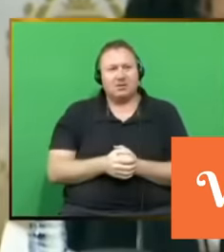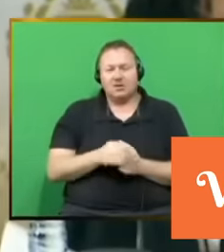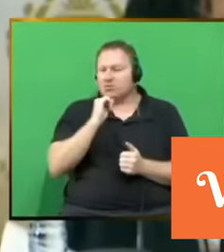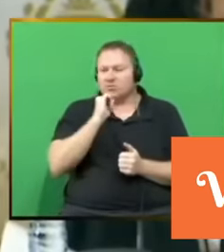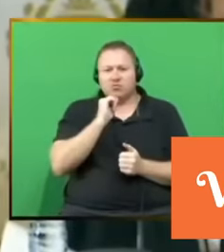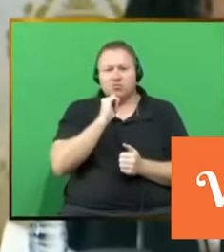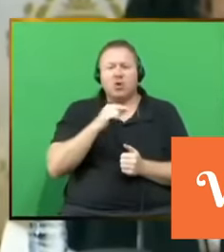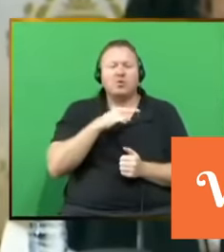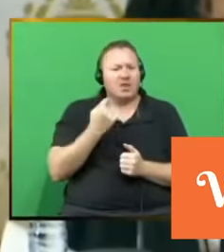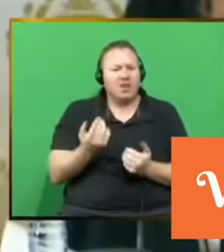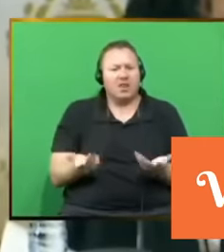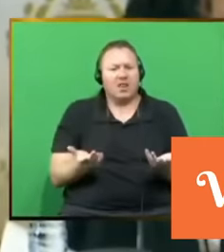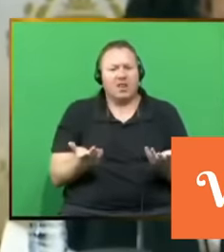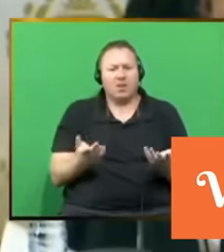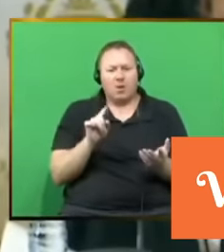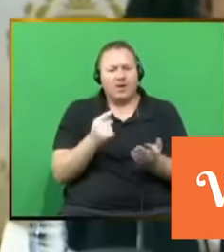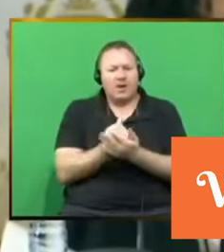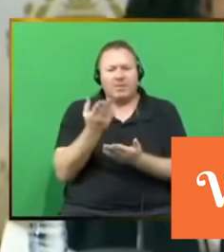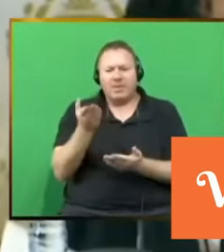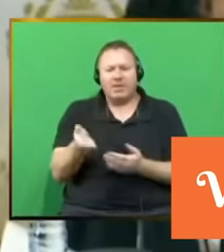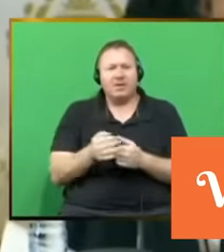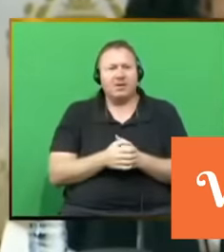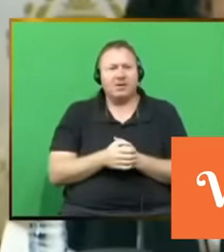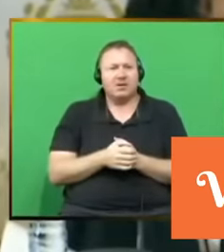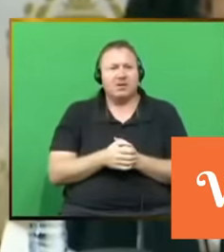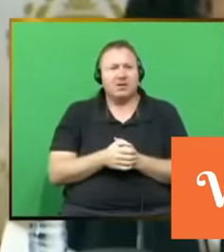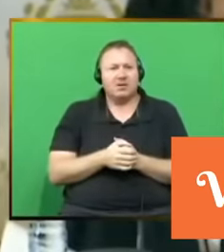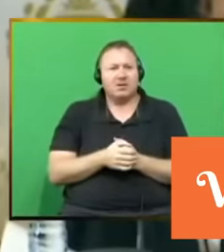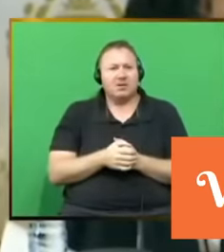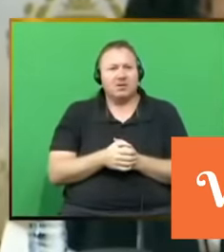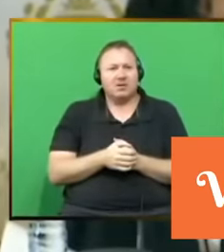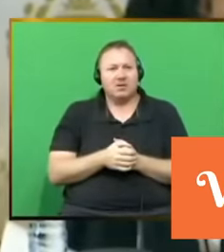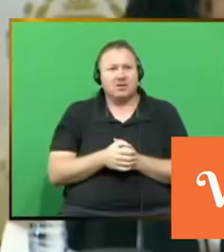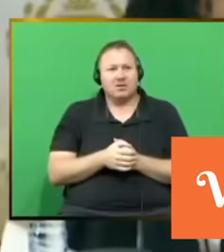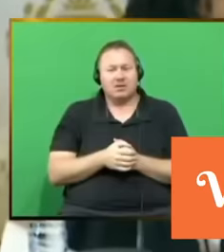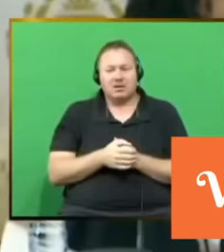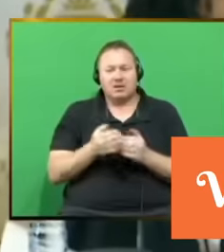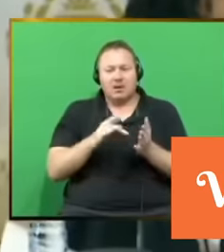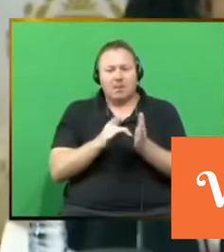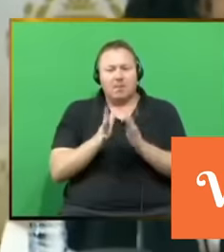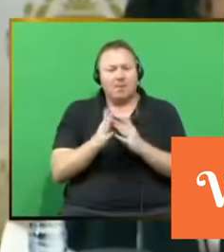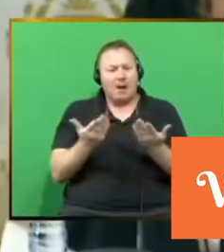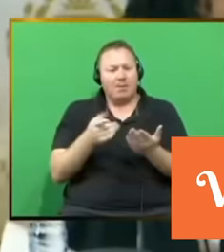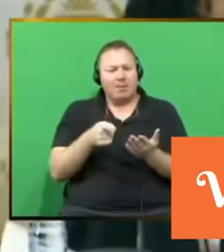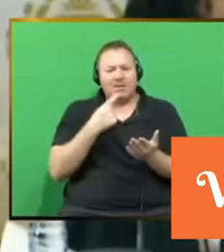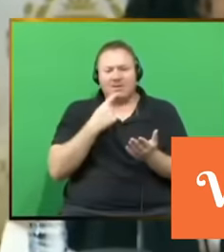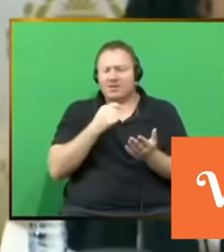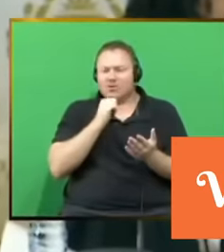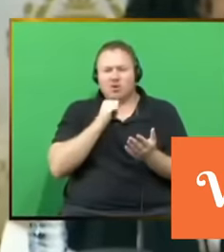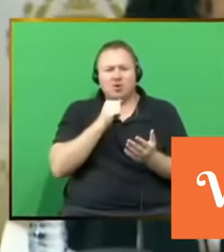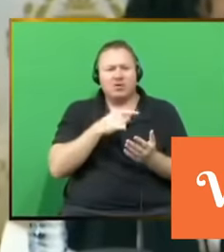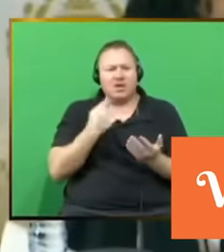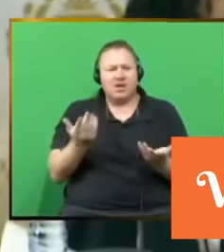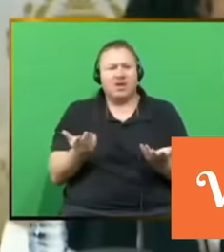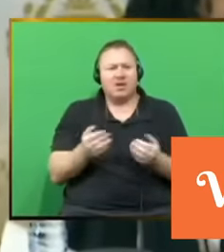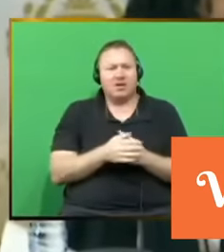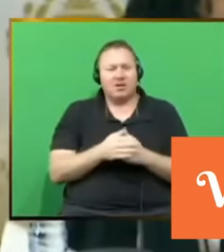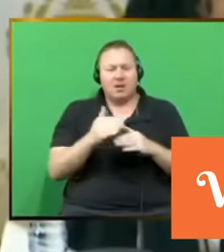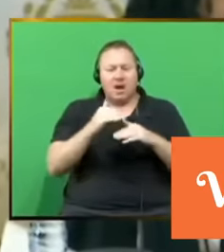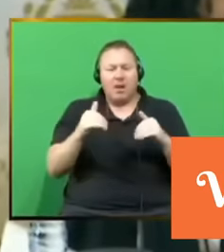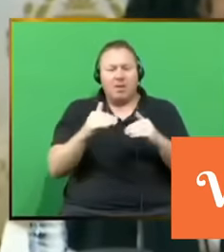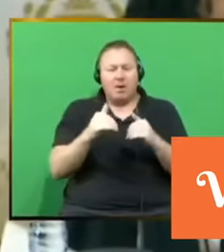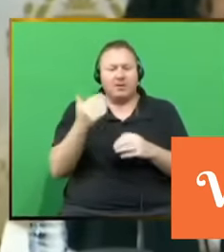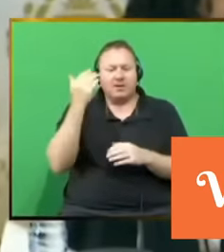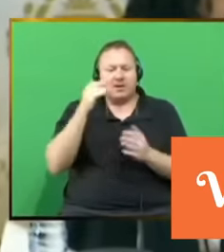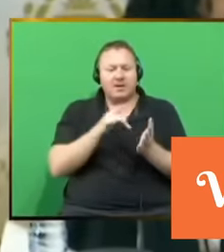kill? What happened to those shall not kill in the Bible? The apartheid government used the